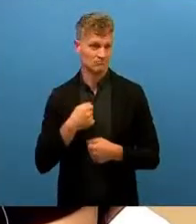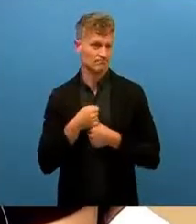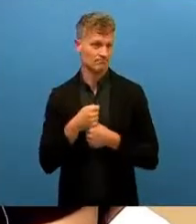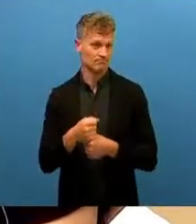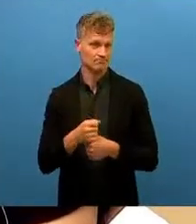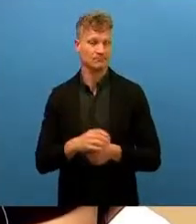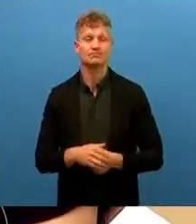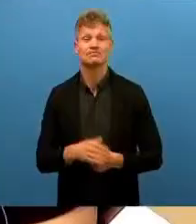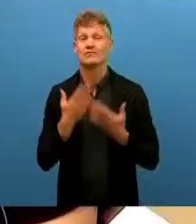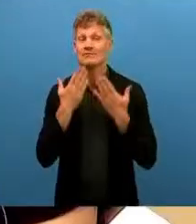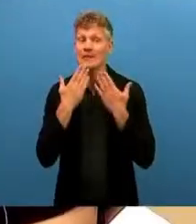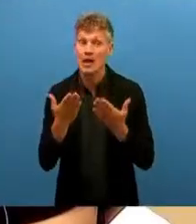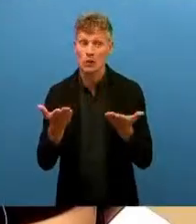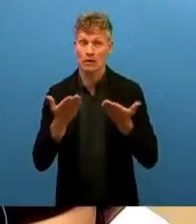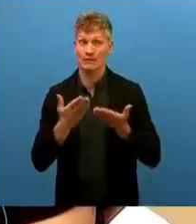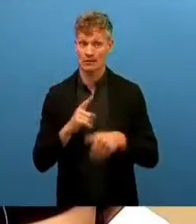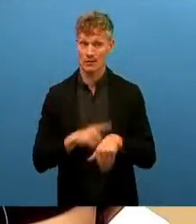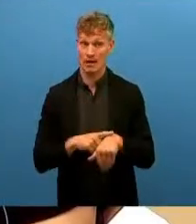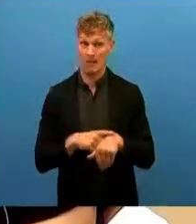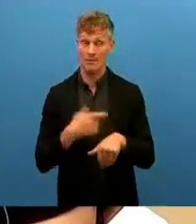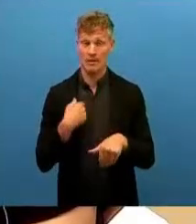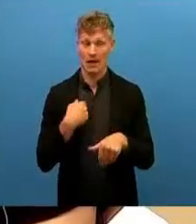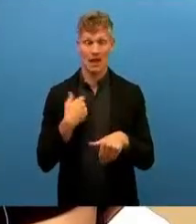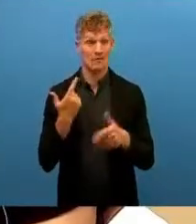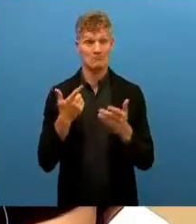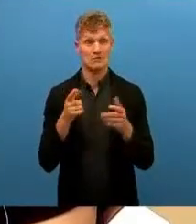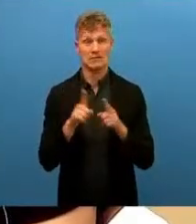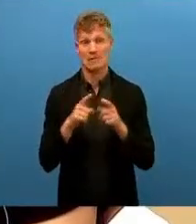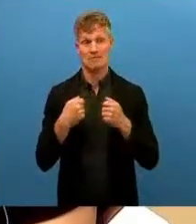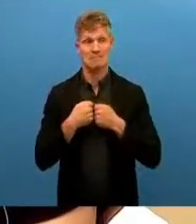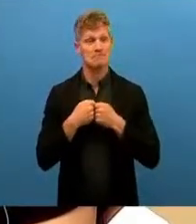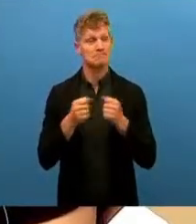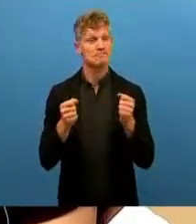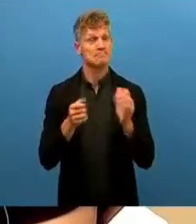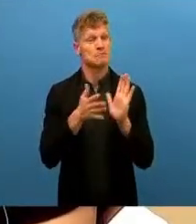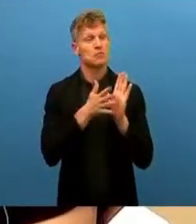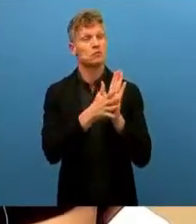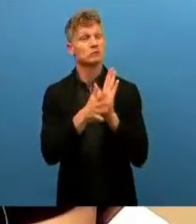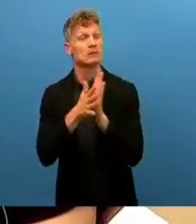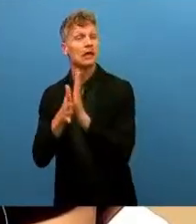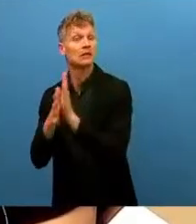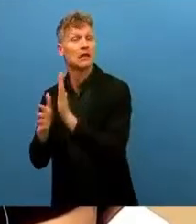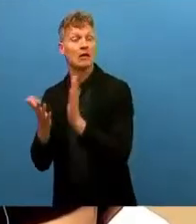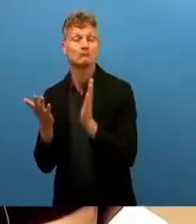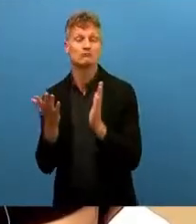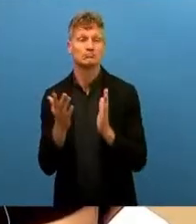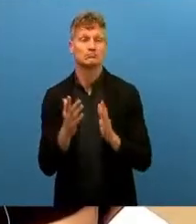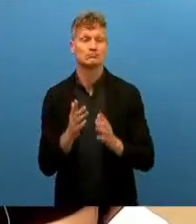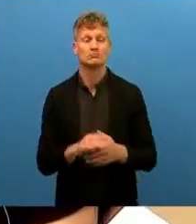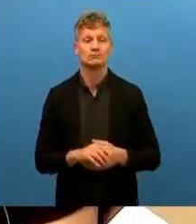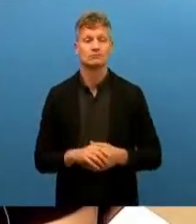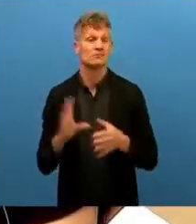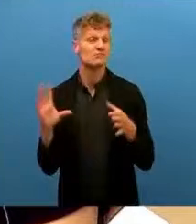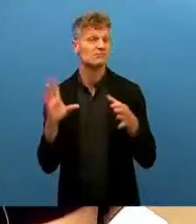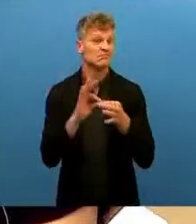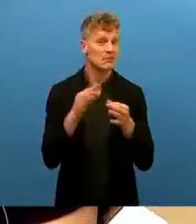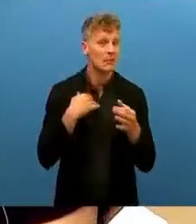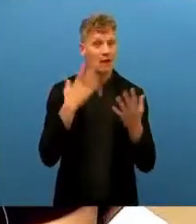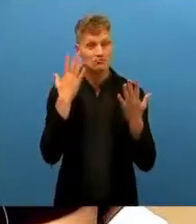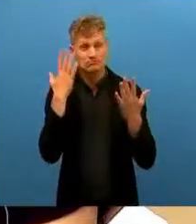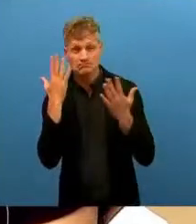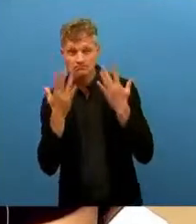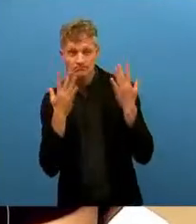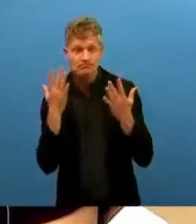an opportunity to share additional reflections and follow up on the most recent intersessional meetings of the Human